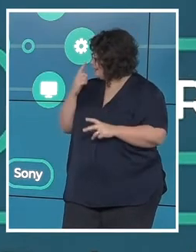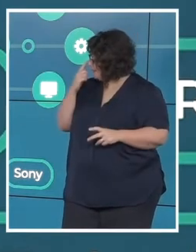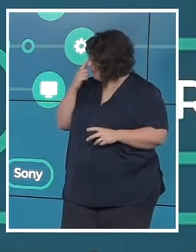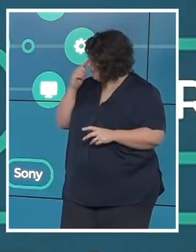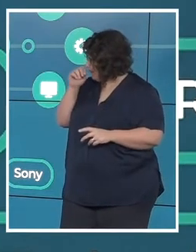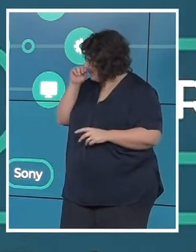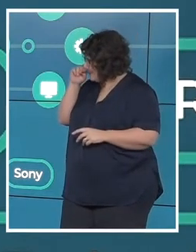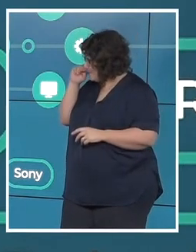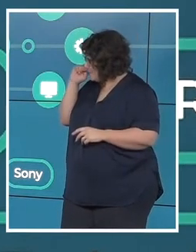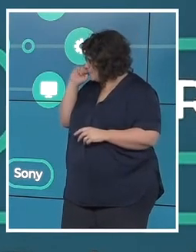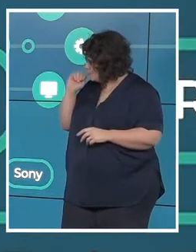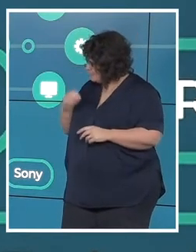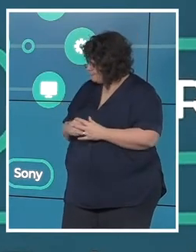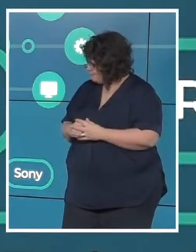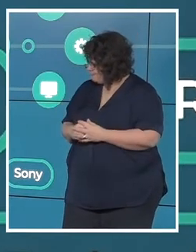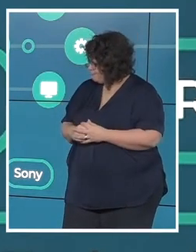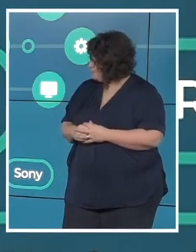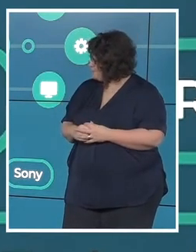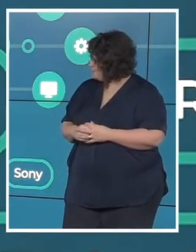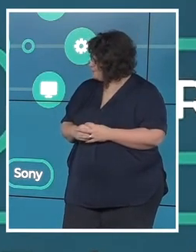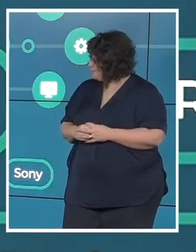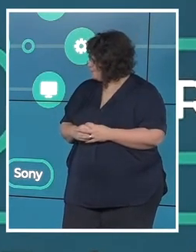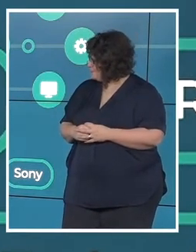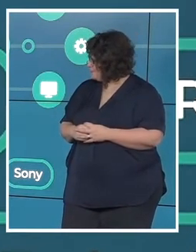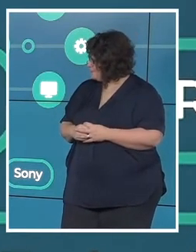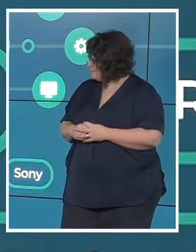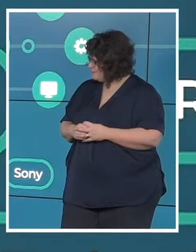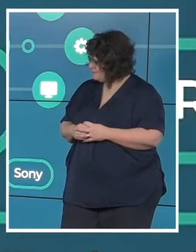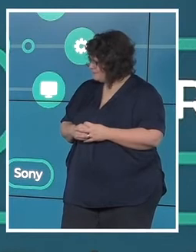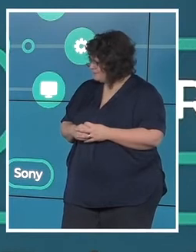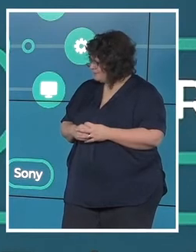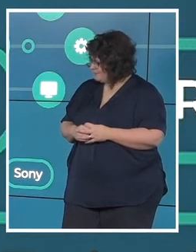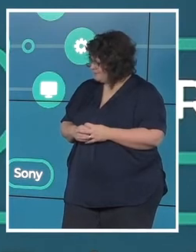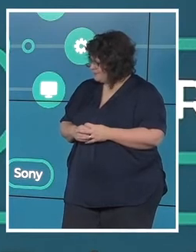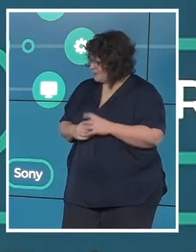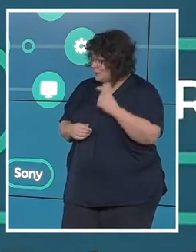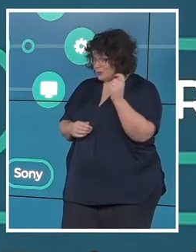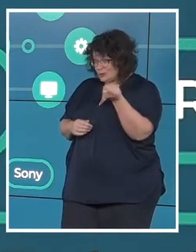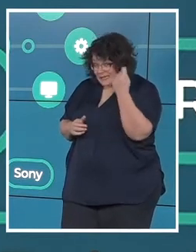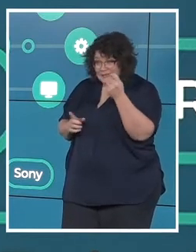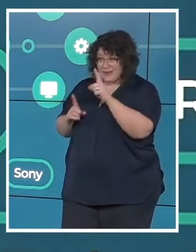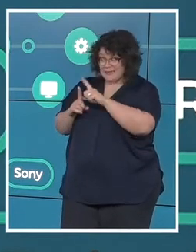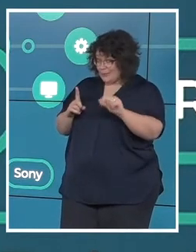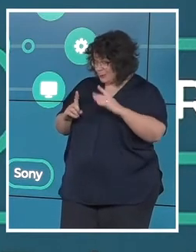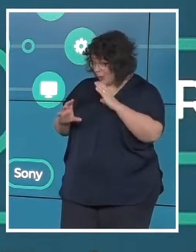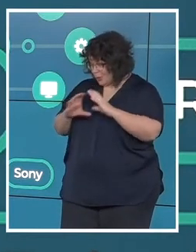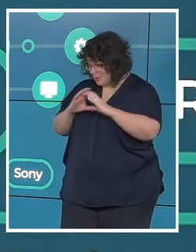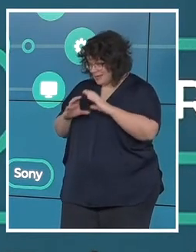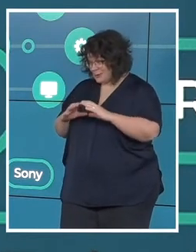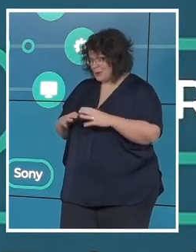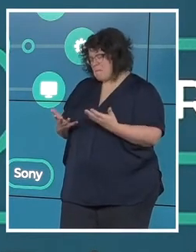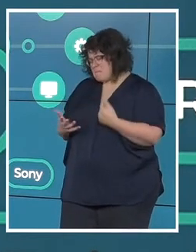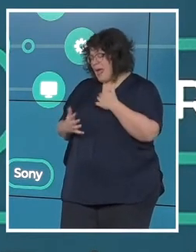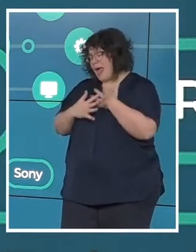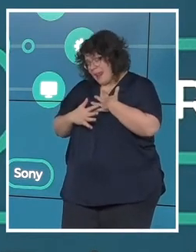So successful digital communication, I do like using social media. Social media has received